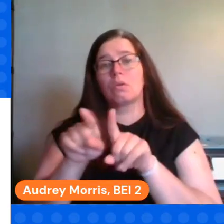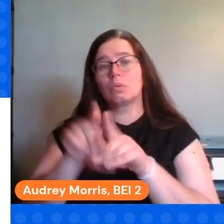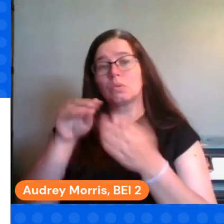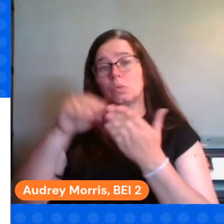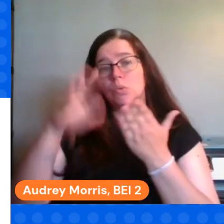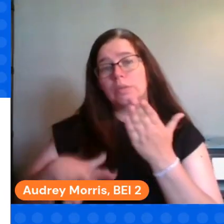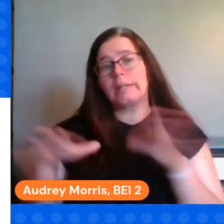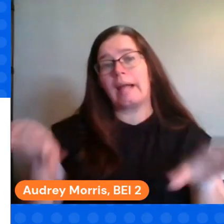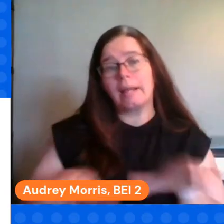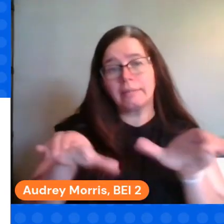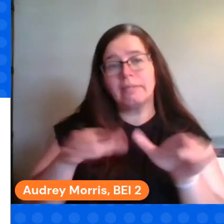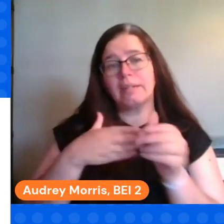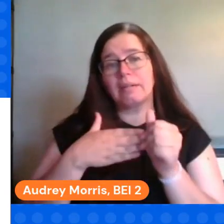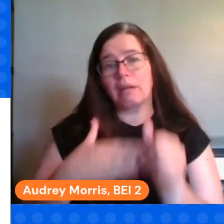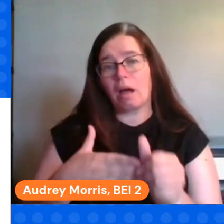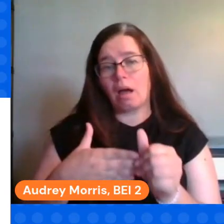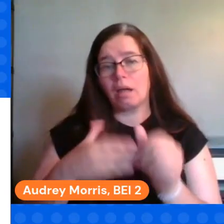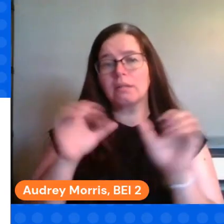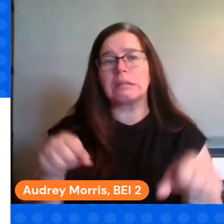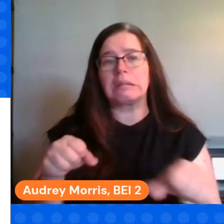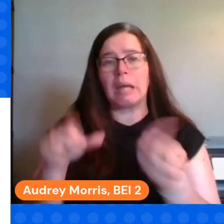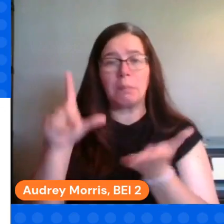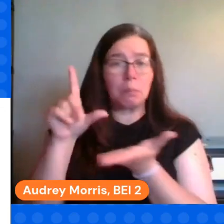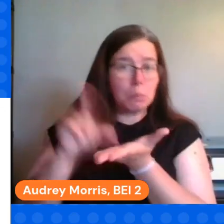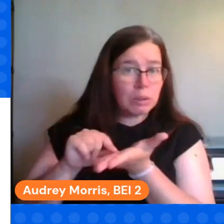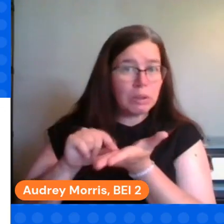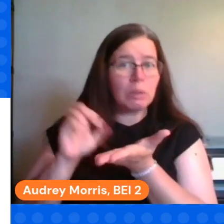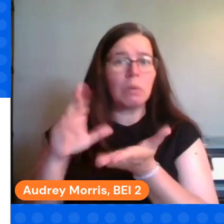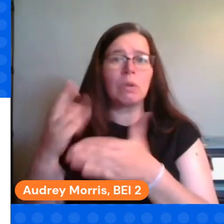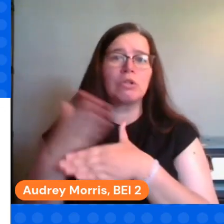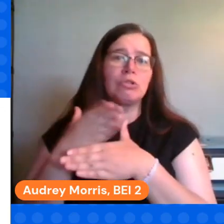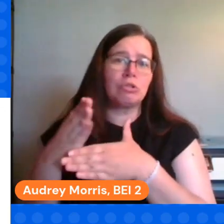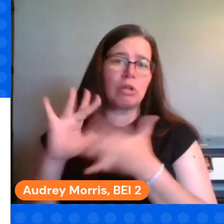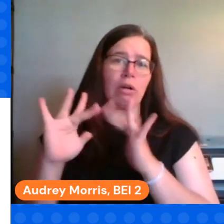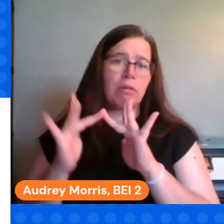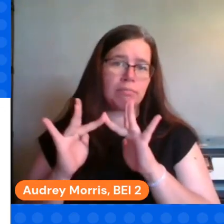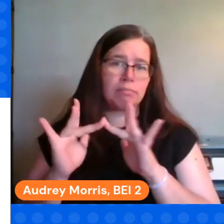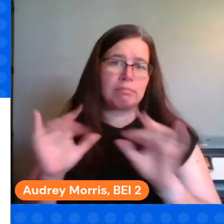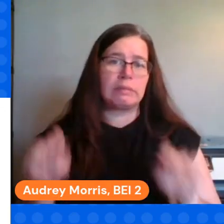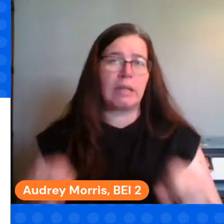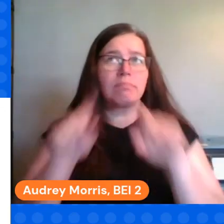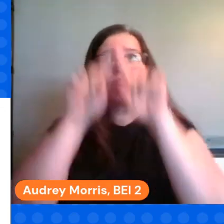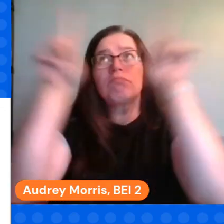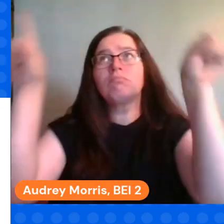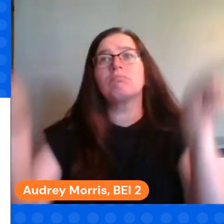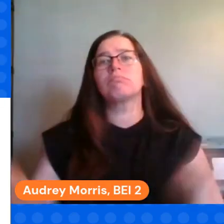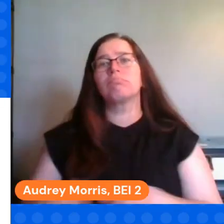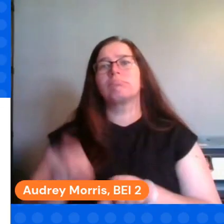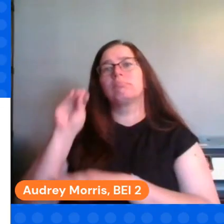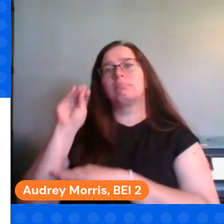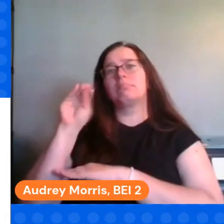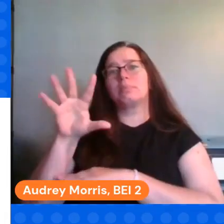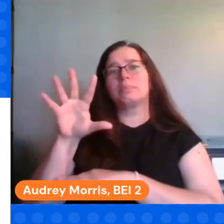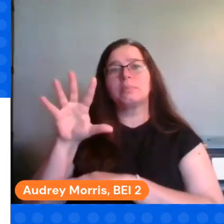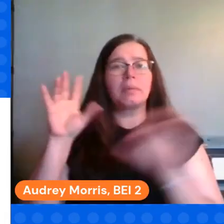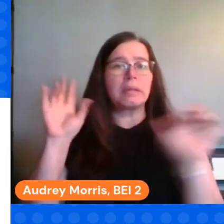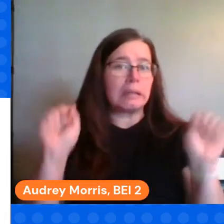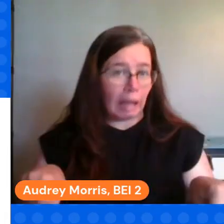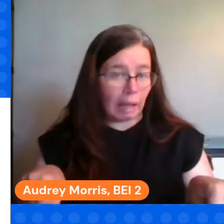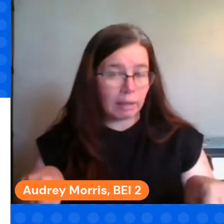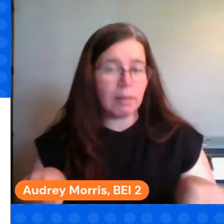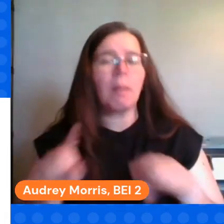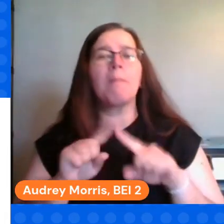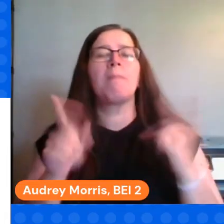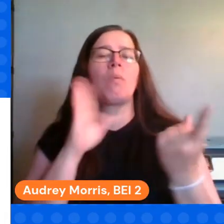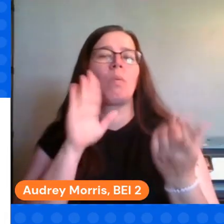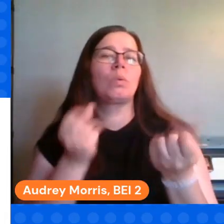is something that you can print or you can even share digitally, in a big screen, but it's something that can support people